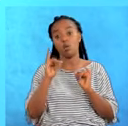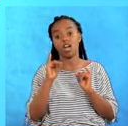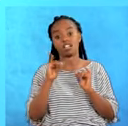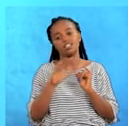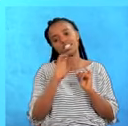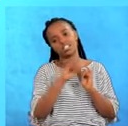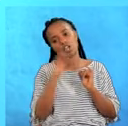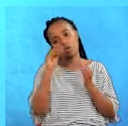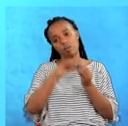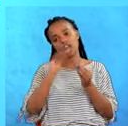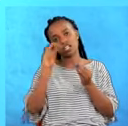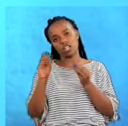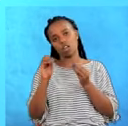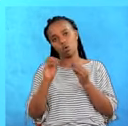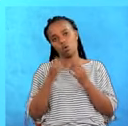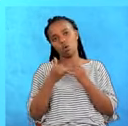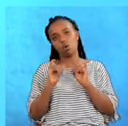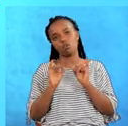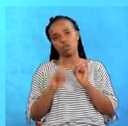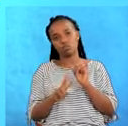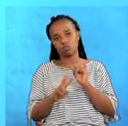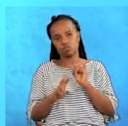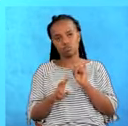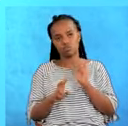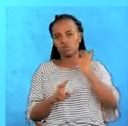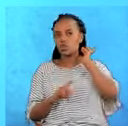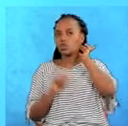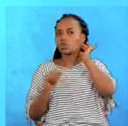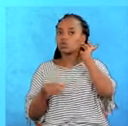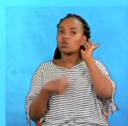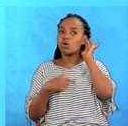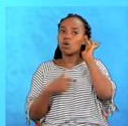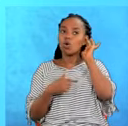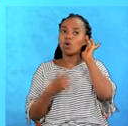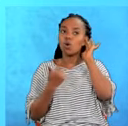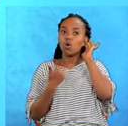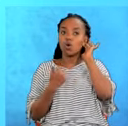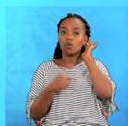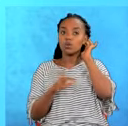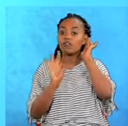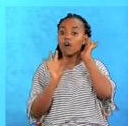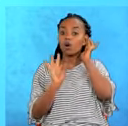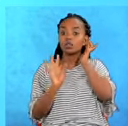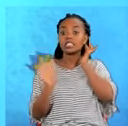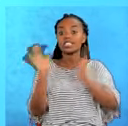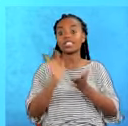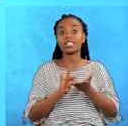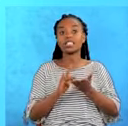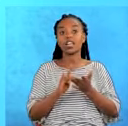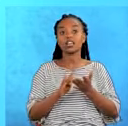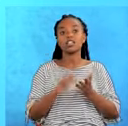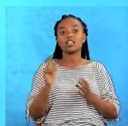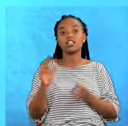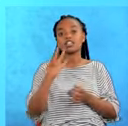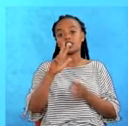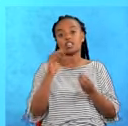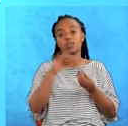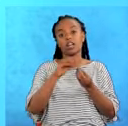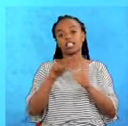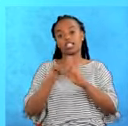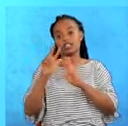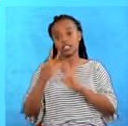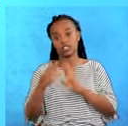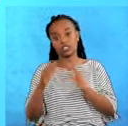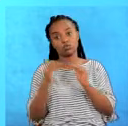0 plus 0 over 2. So we have found the center to be it is 3 plus negative 3,